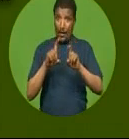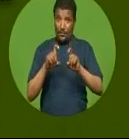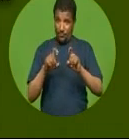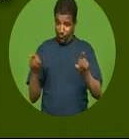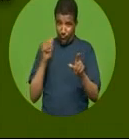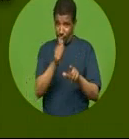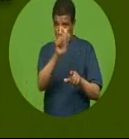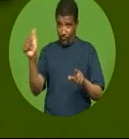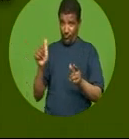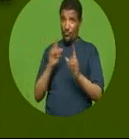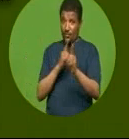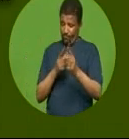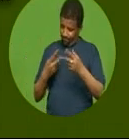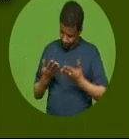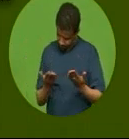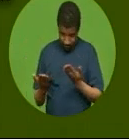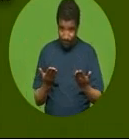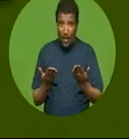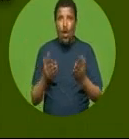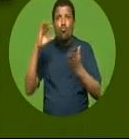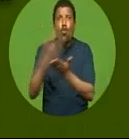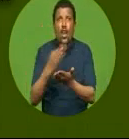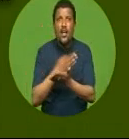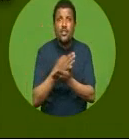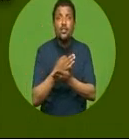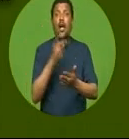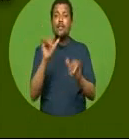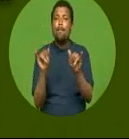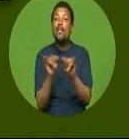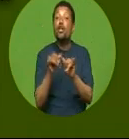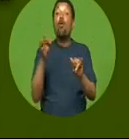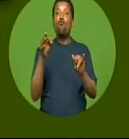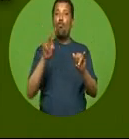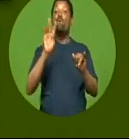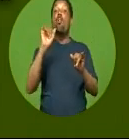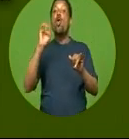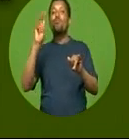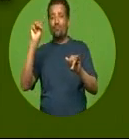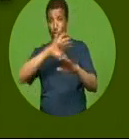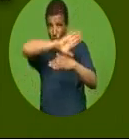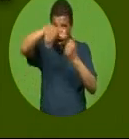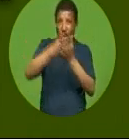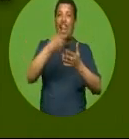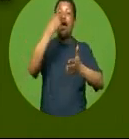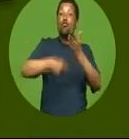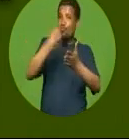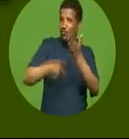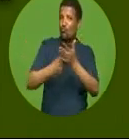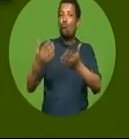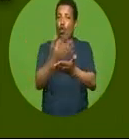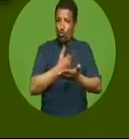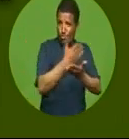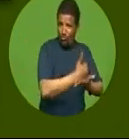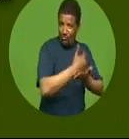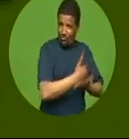Production is a measure of the volume of the total output produced. Example,